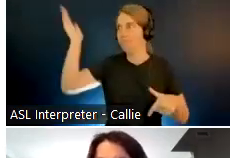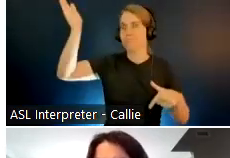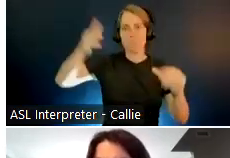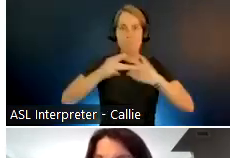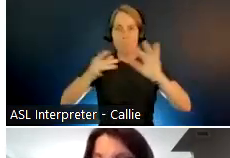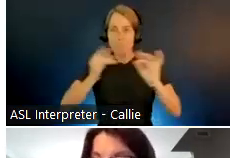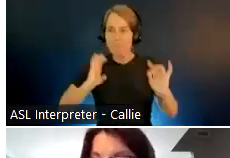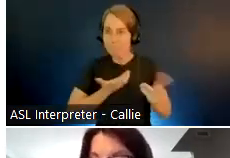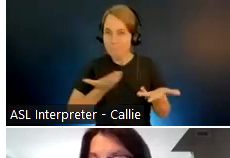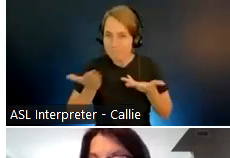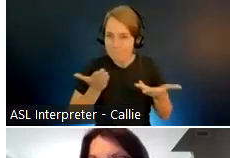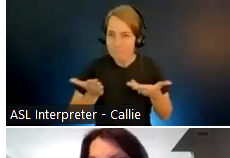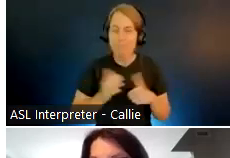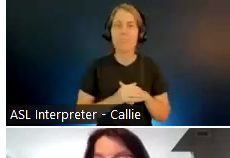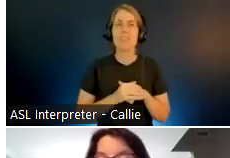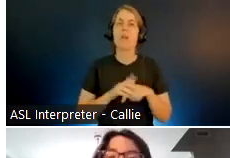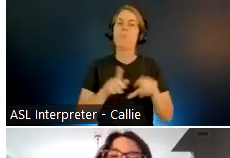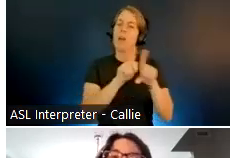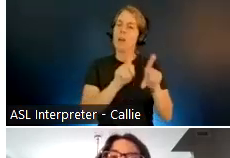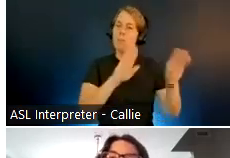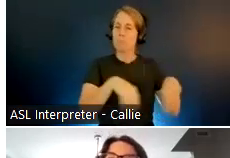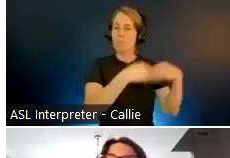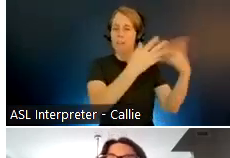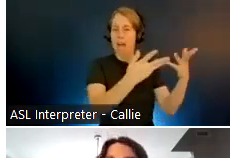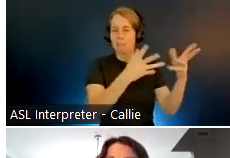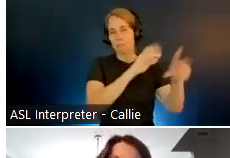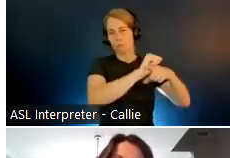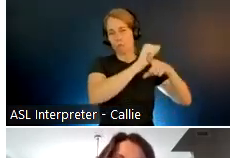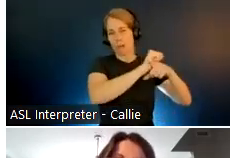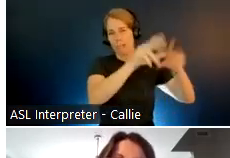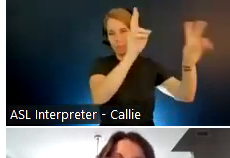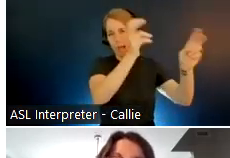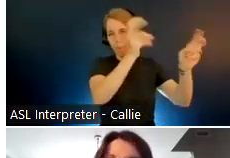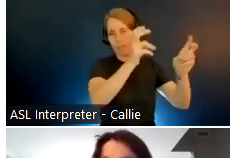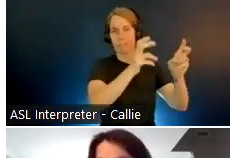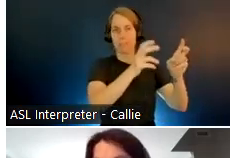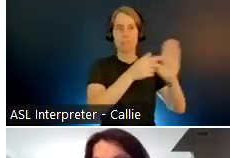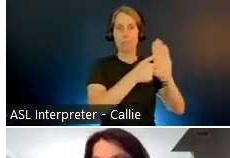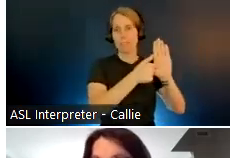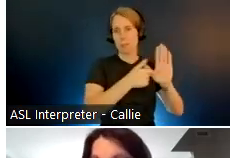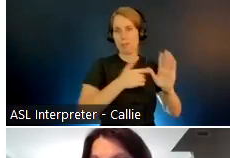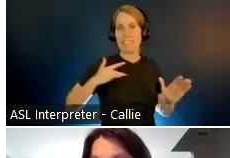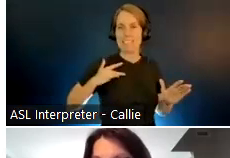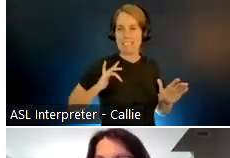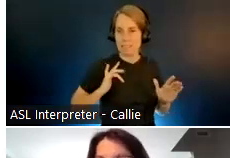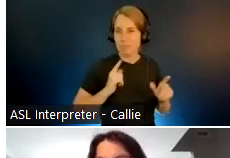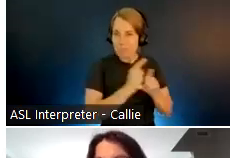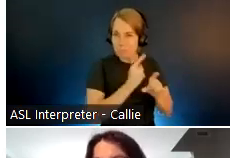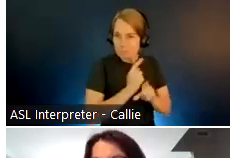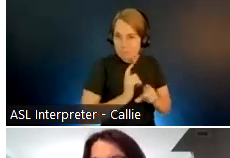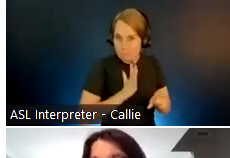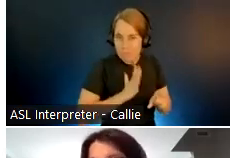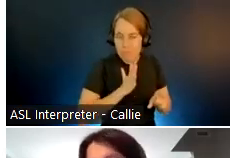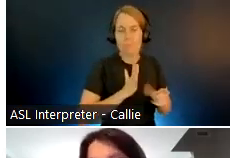as disability etiquette and sensitivity. We partner directly with organizations and employers